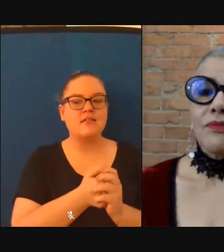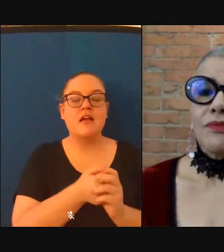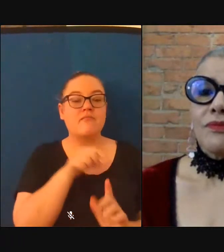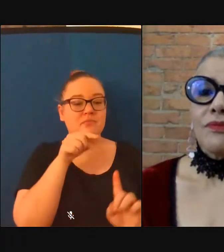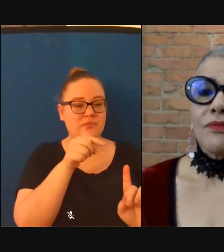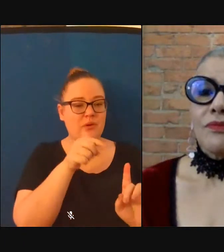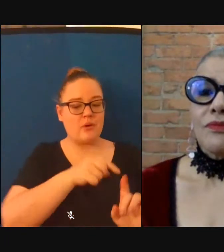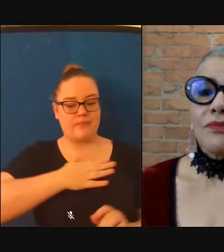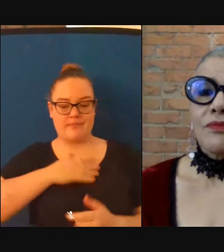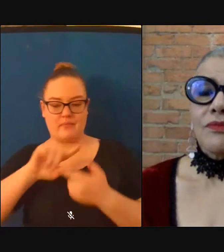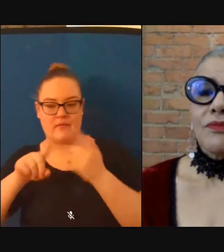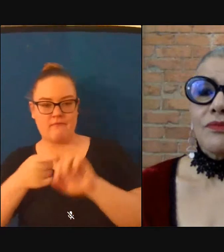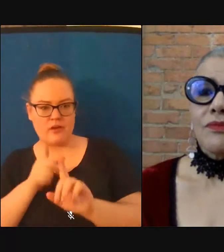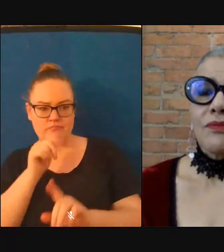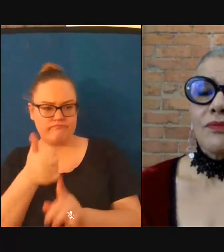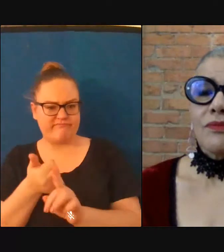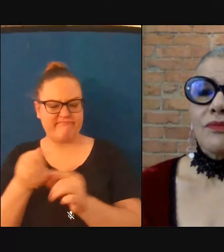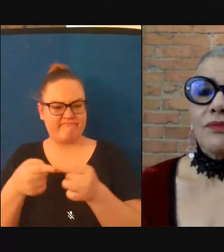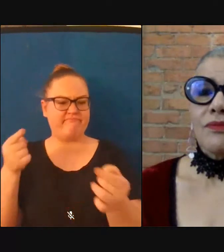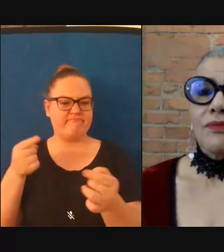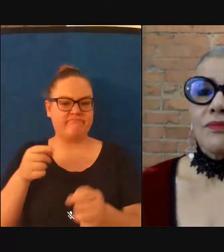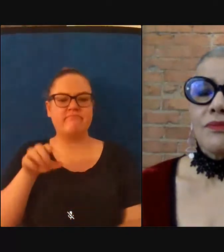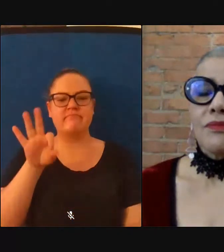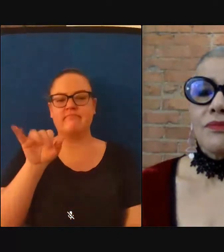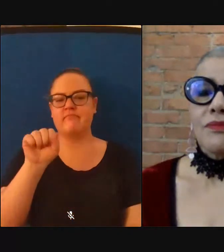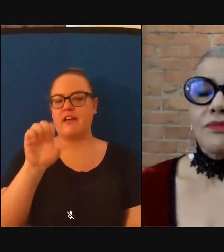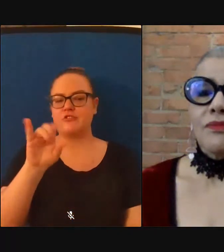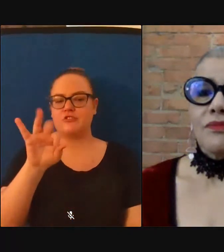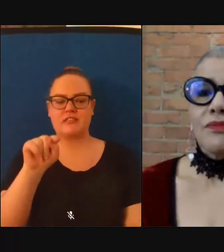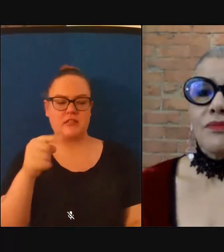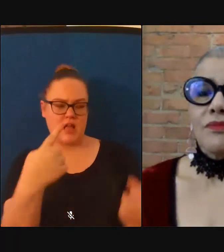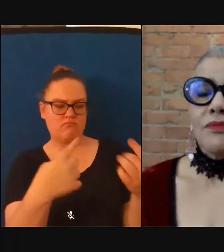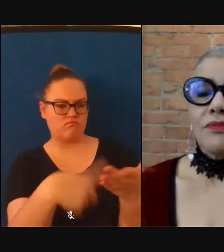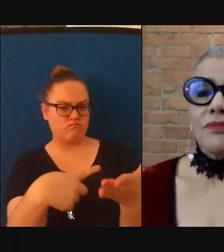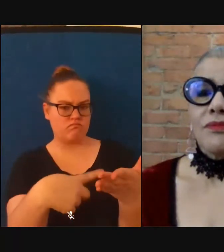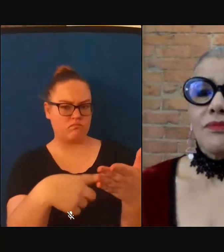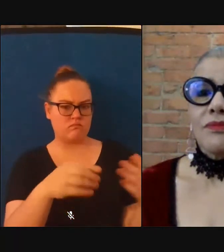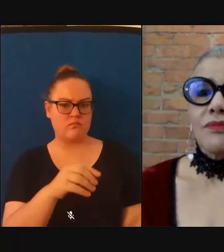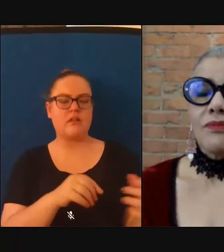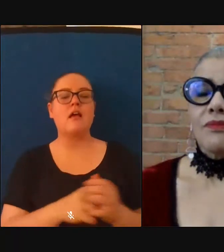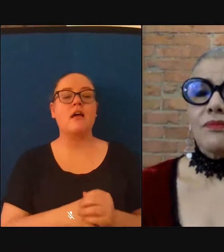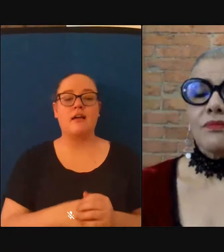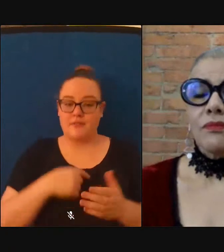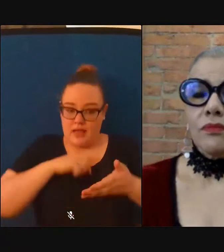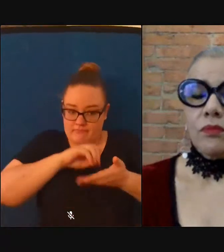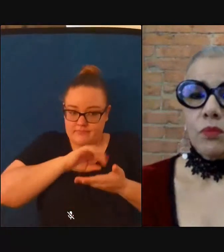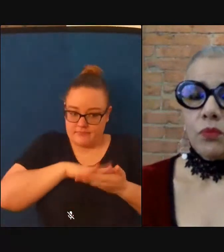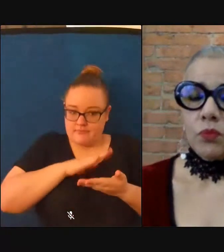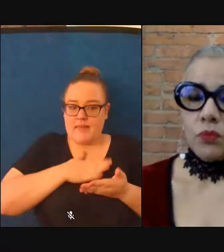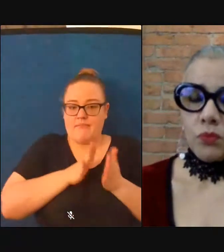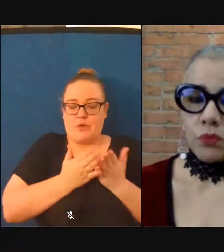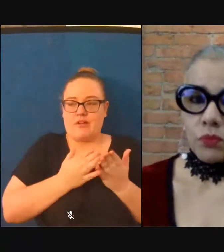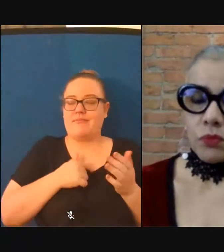And I write this in the book, and it is true, and it is horrifying and like astounding to me that this man is still